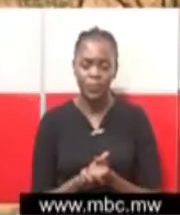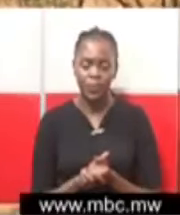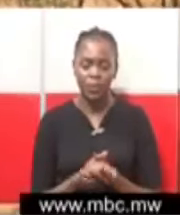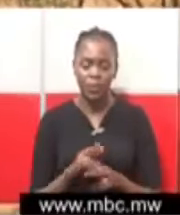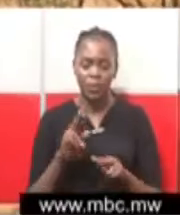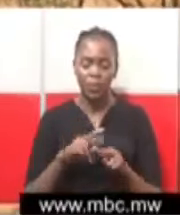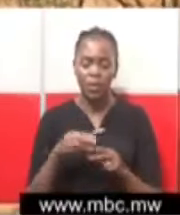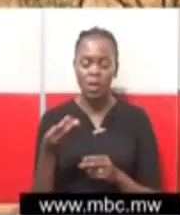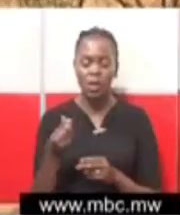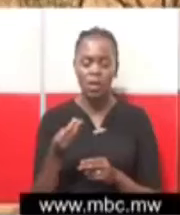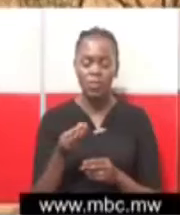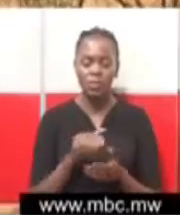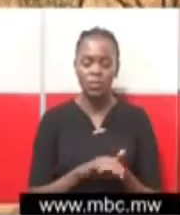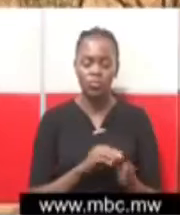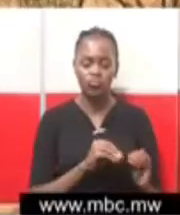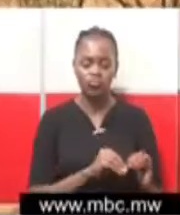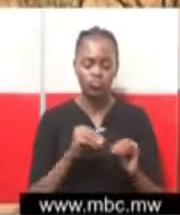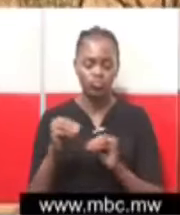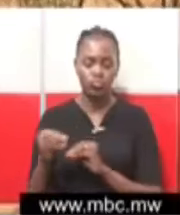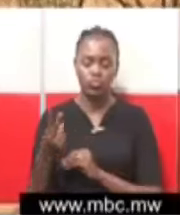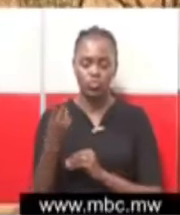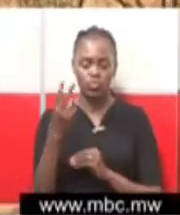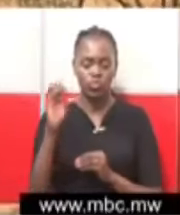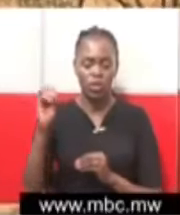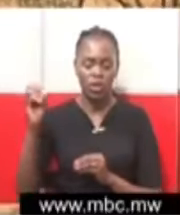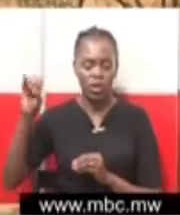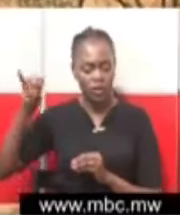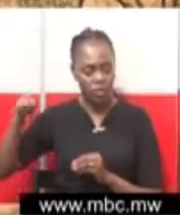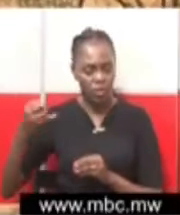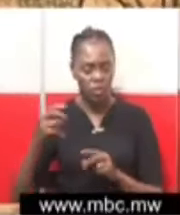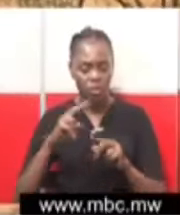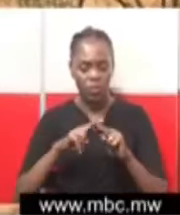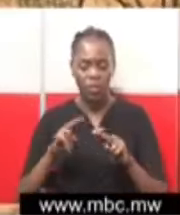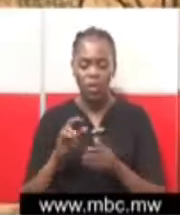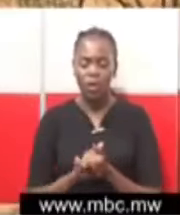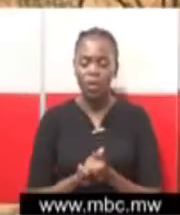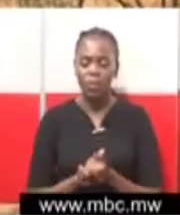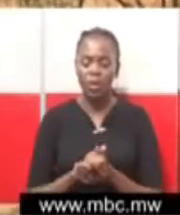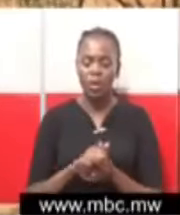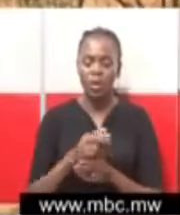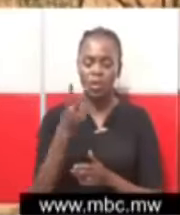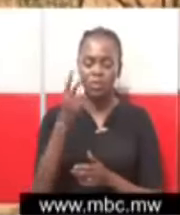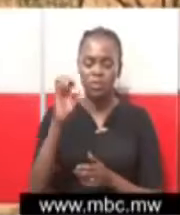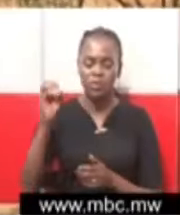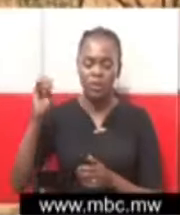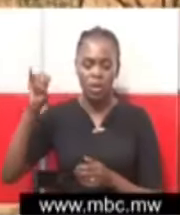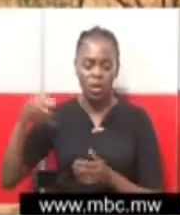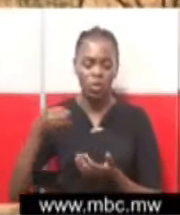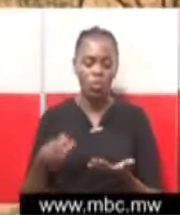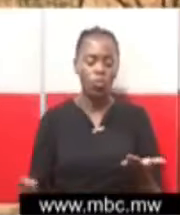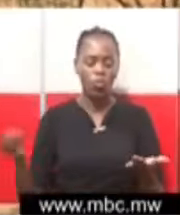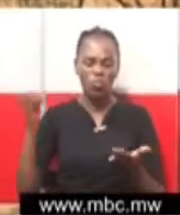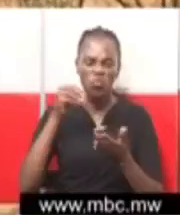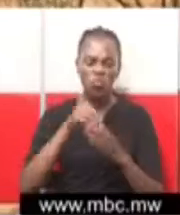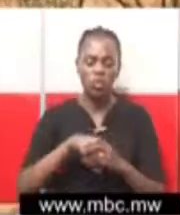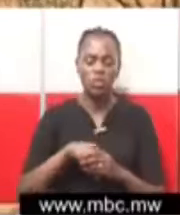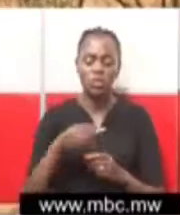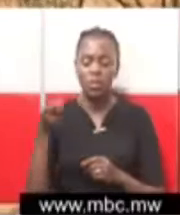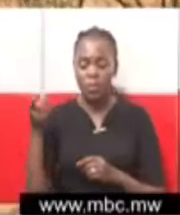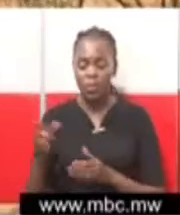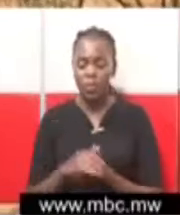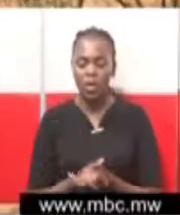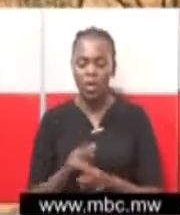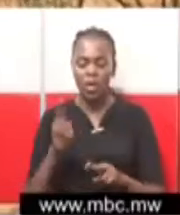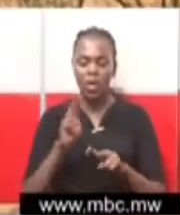capital has now moved from the 250,000 they received to around 750,000, and beyond that, they have even